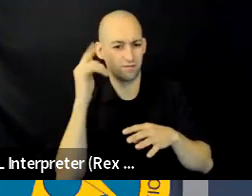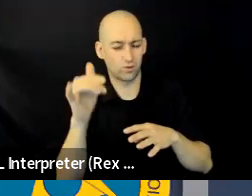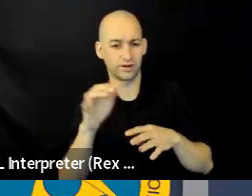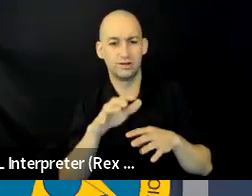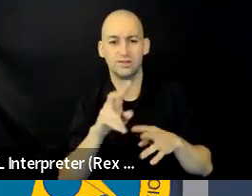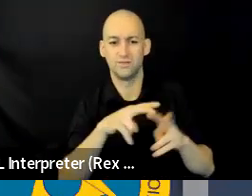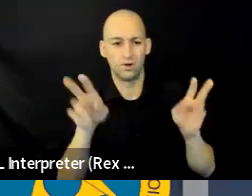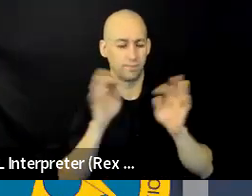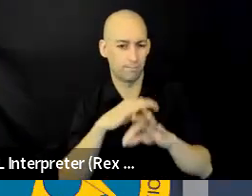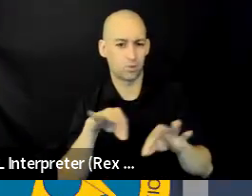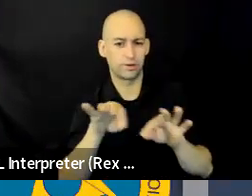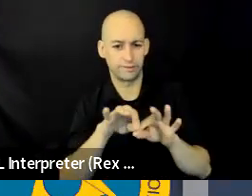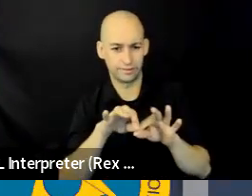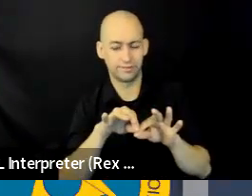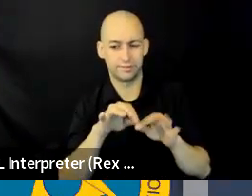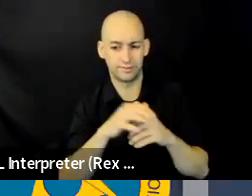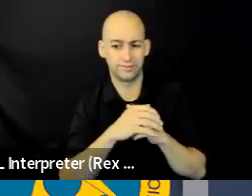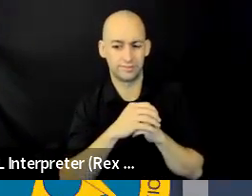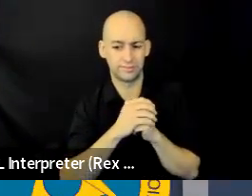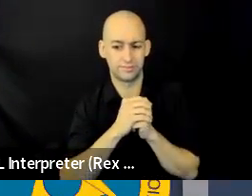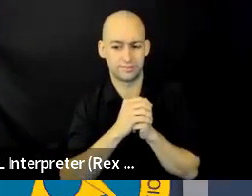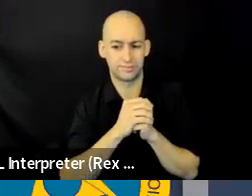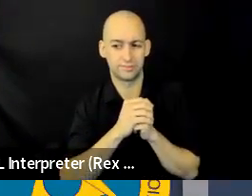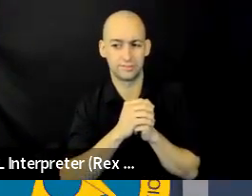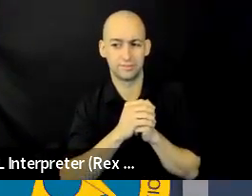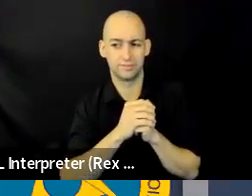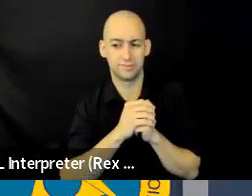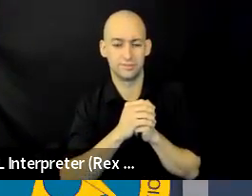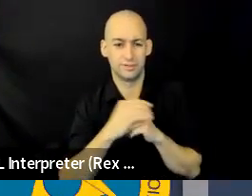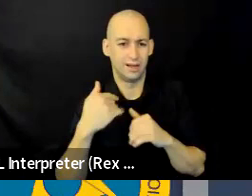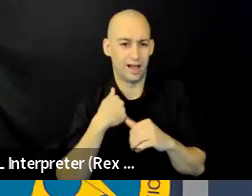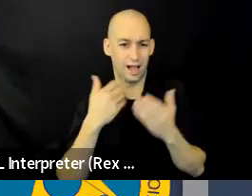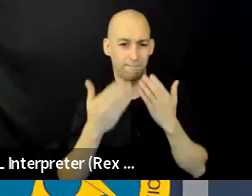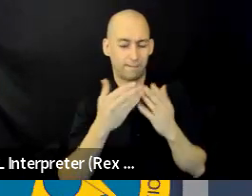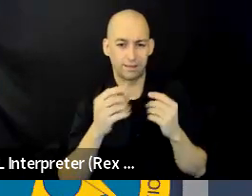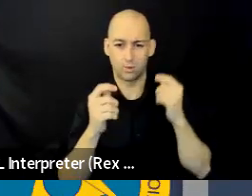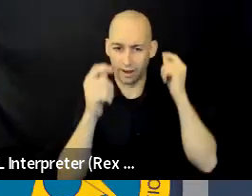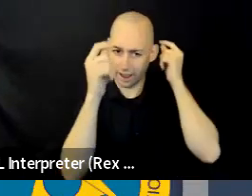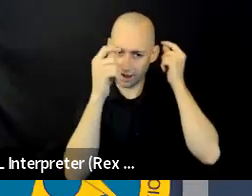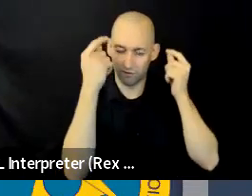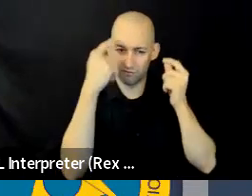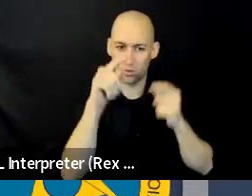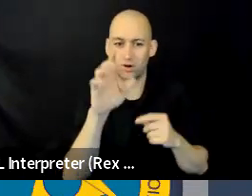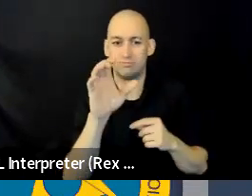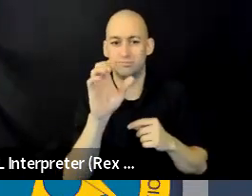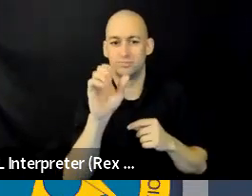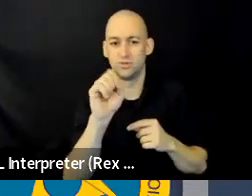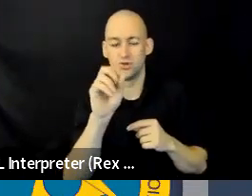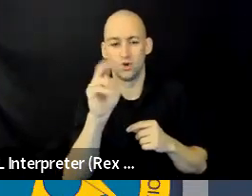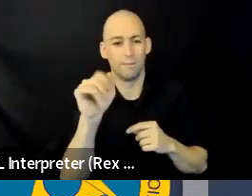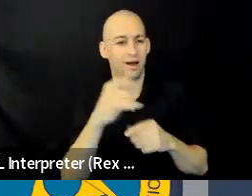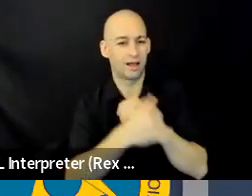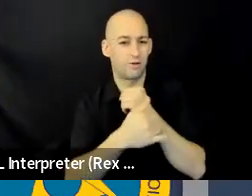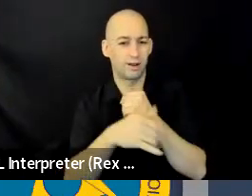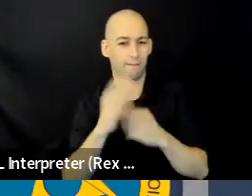enough, especially with this project. I might wear a hat sometimes like I am today for the Del Norte County Board of Supervisors, but I'm the general